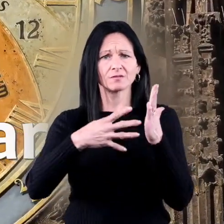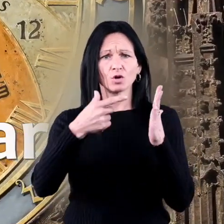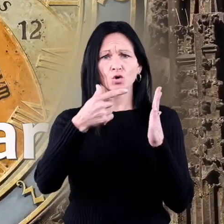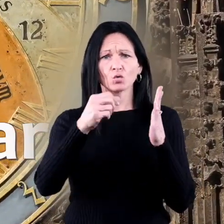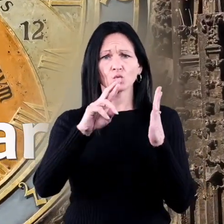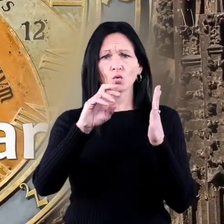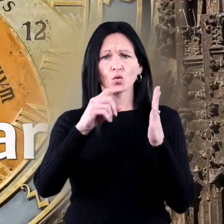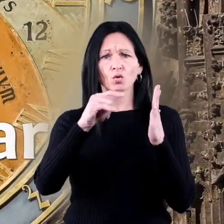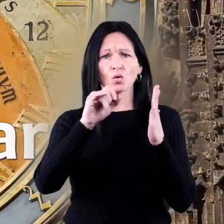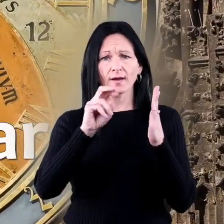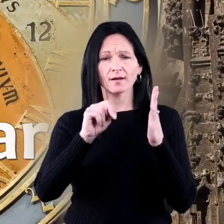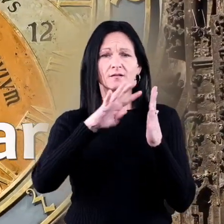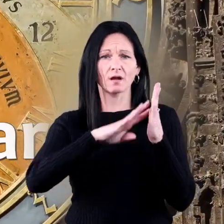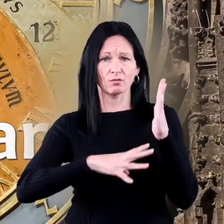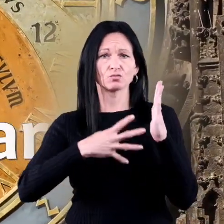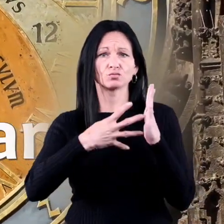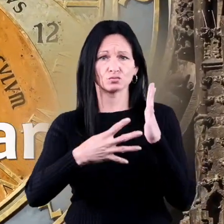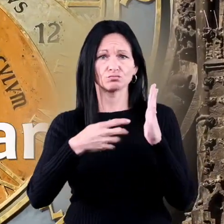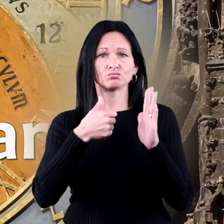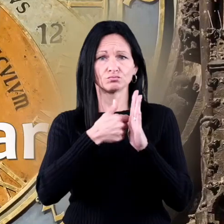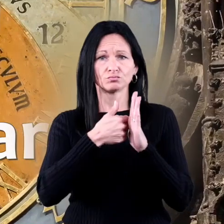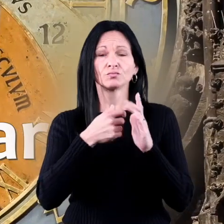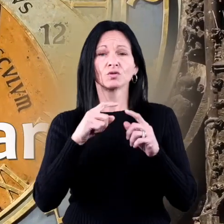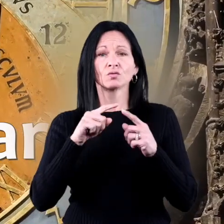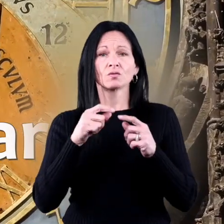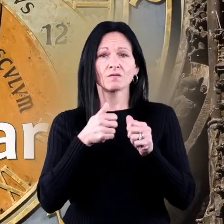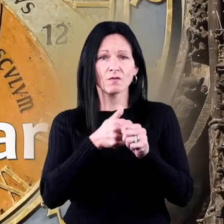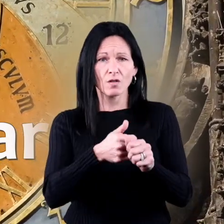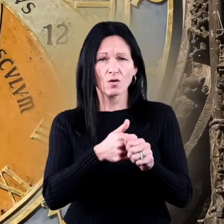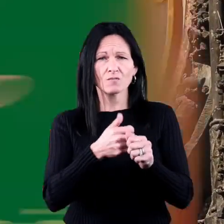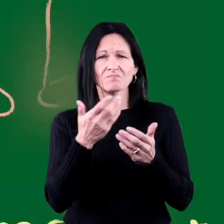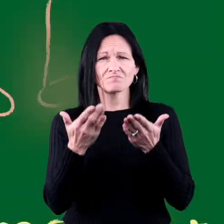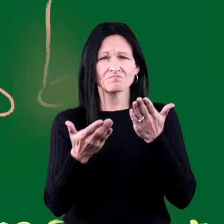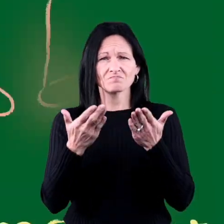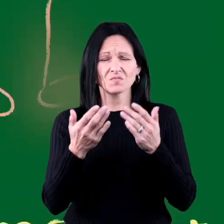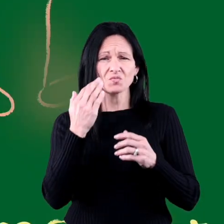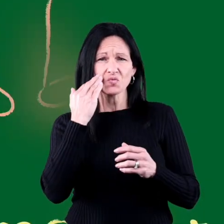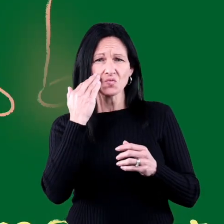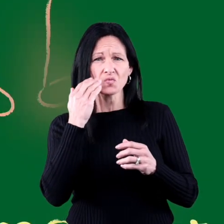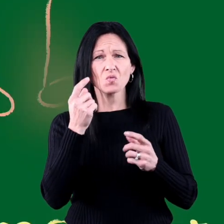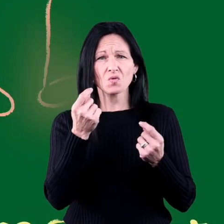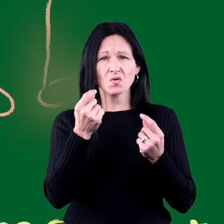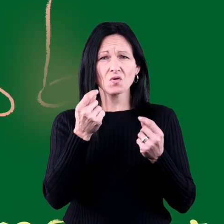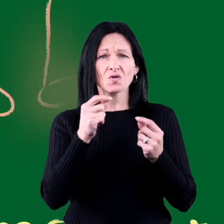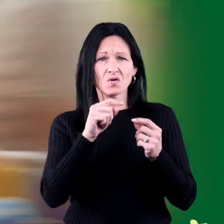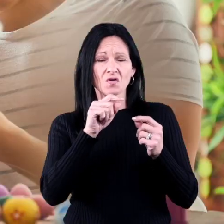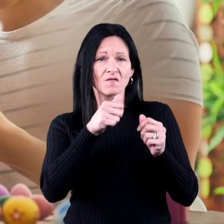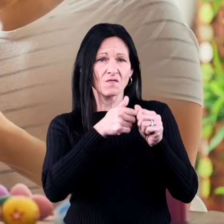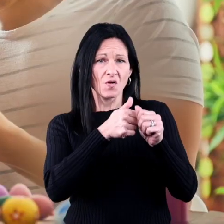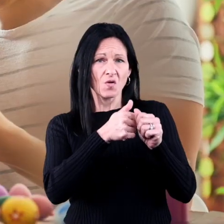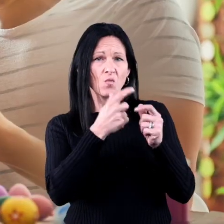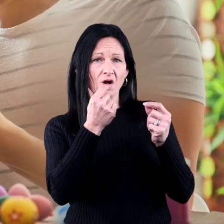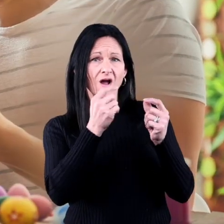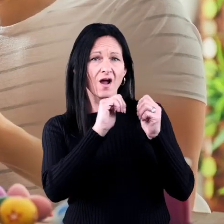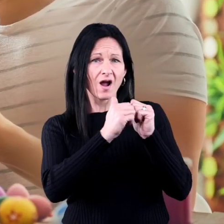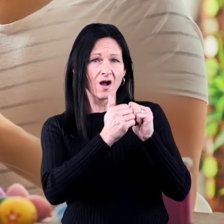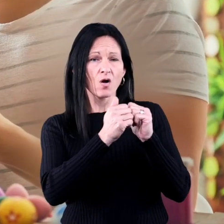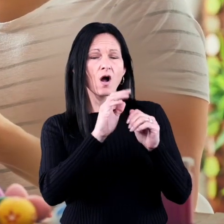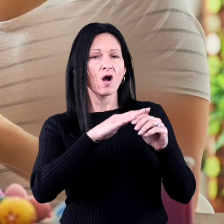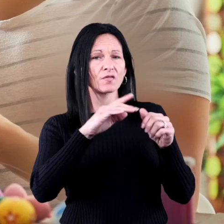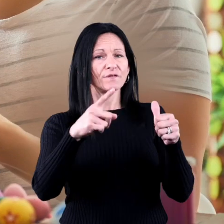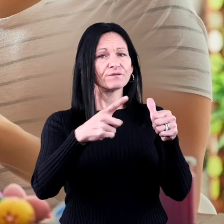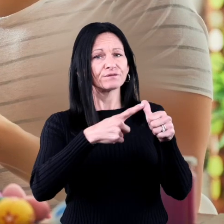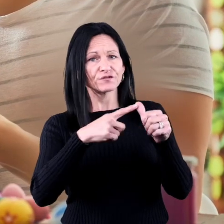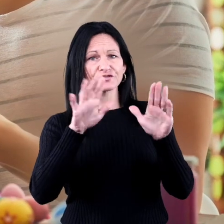Gregorian calendar, which is the calendar that most of the world follows, and probably the calendar you follow, Easter